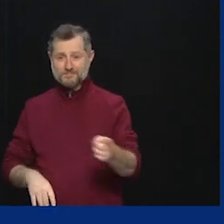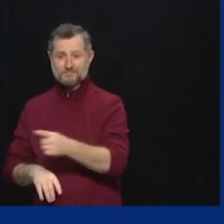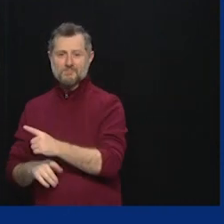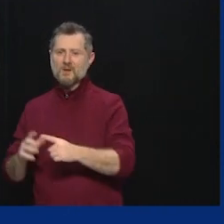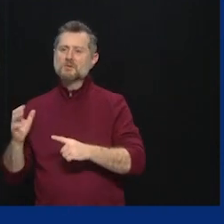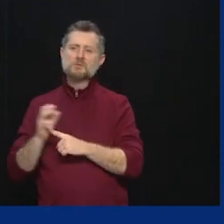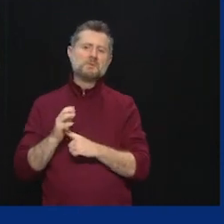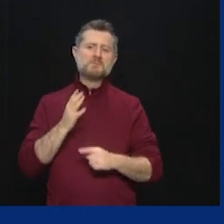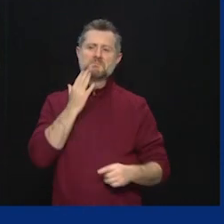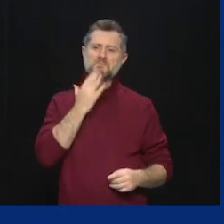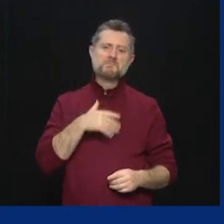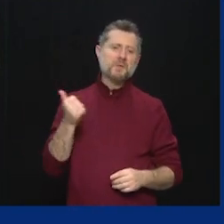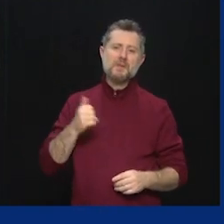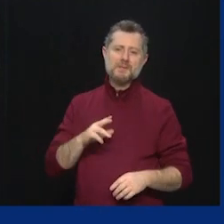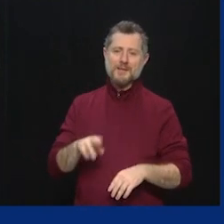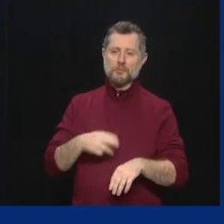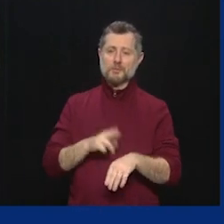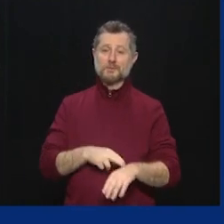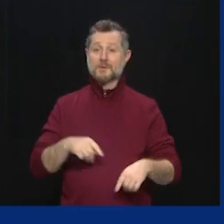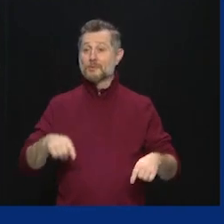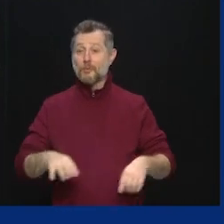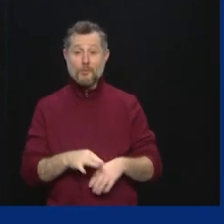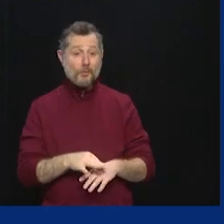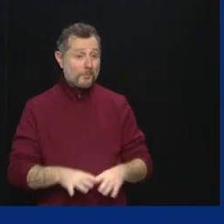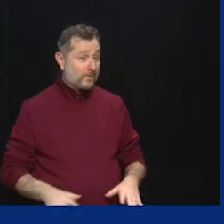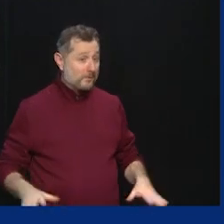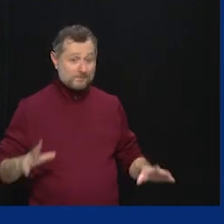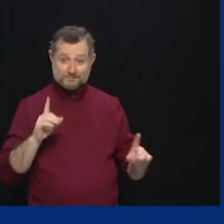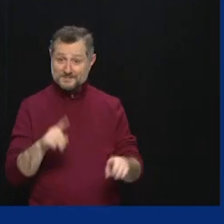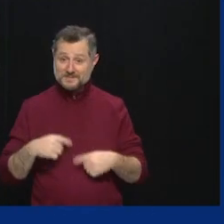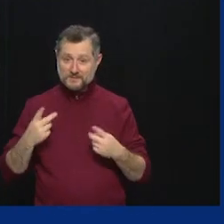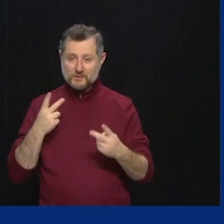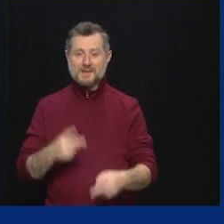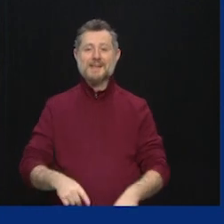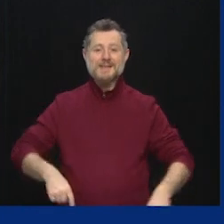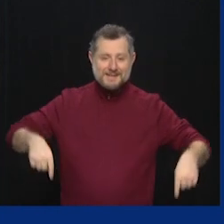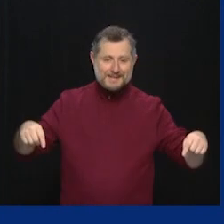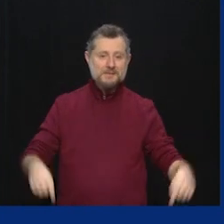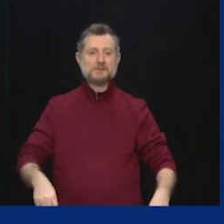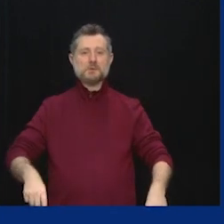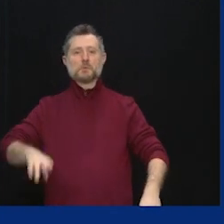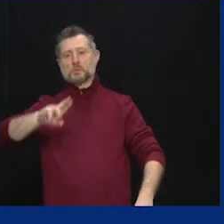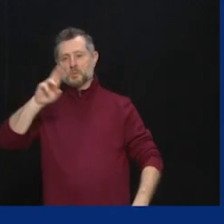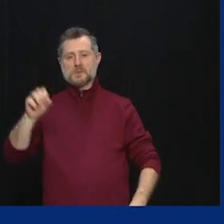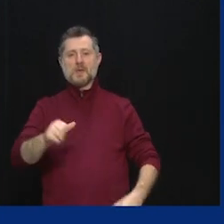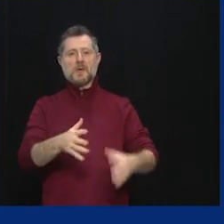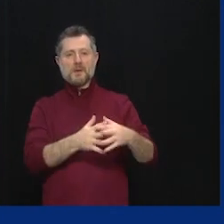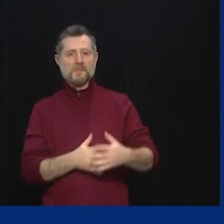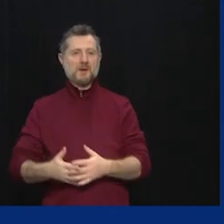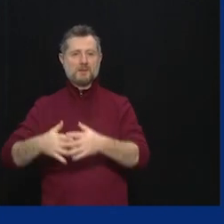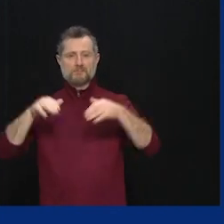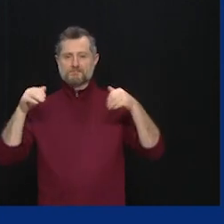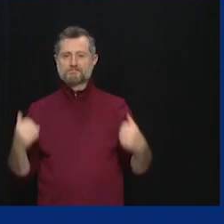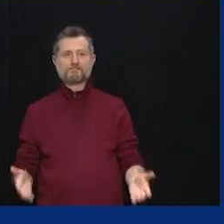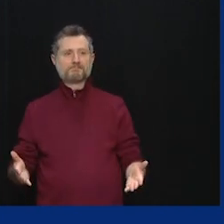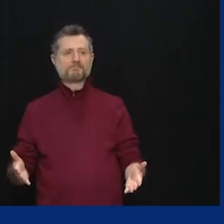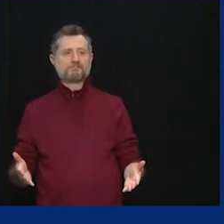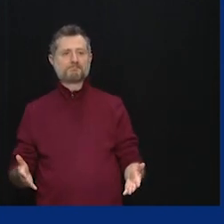that this planet has ever seen is these United States of America.